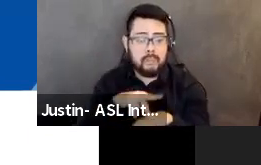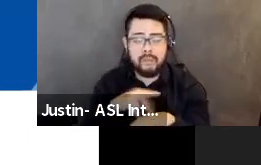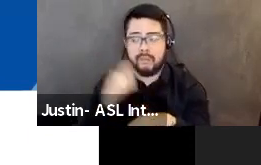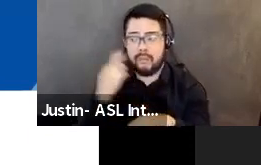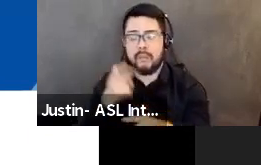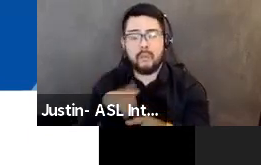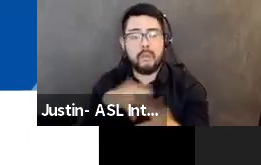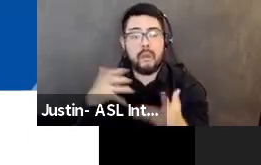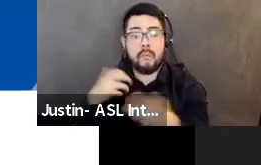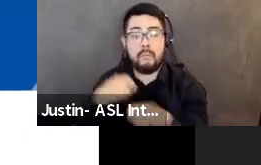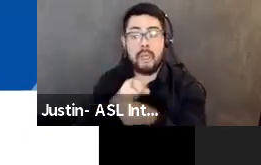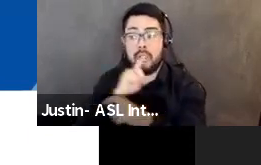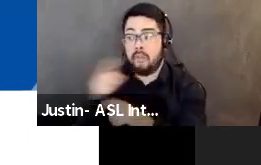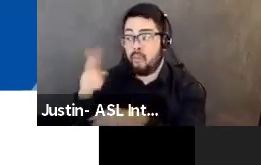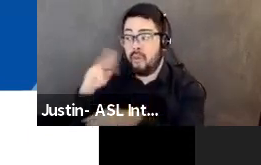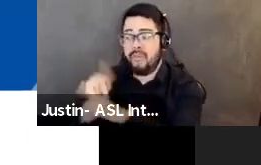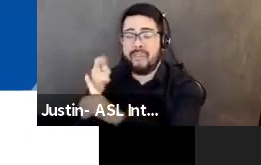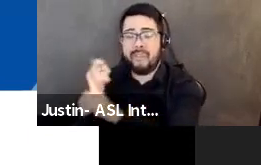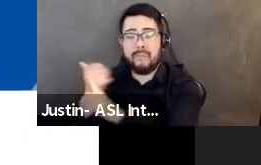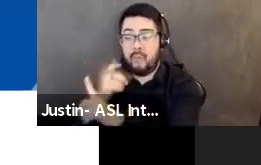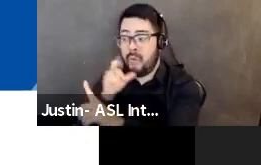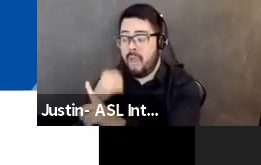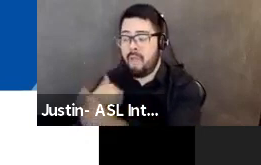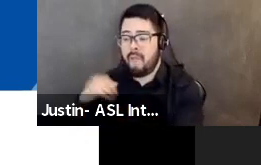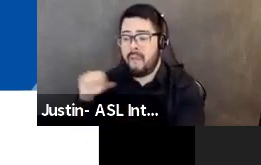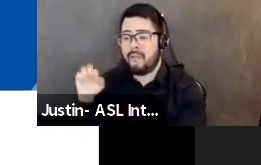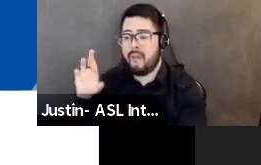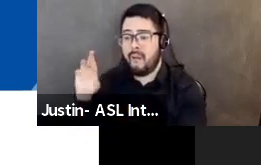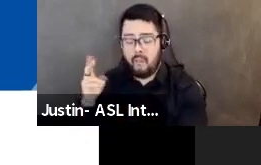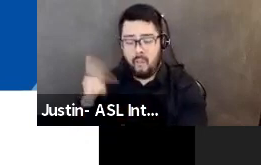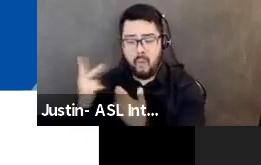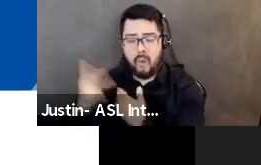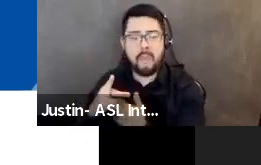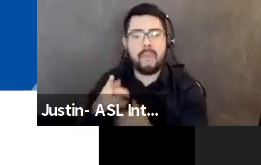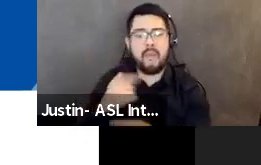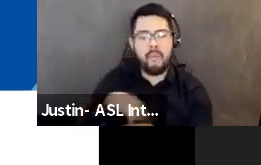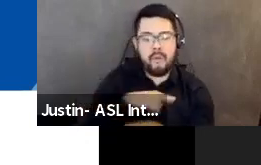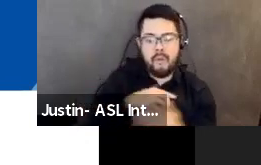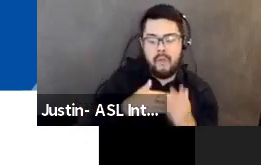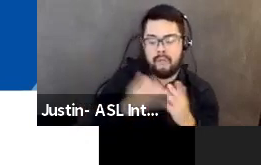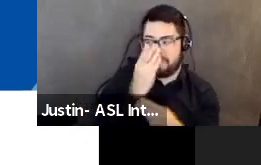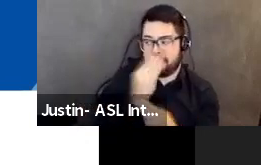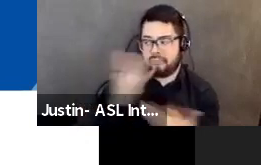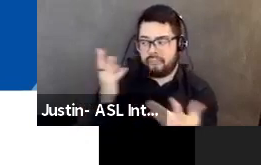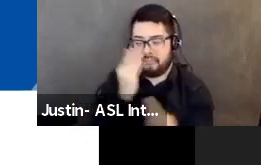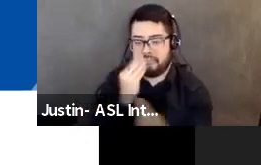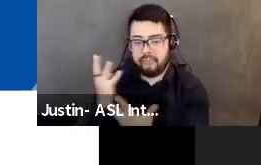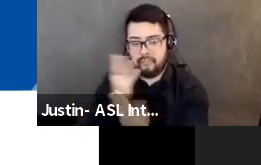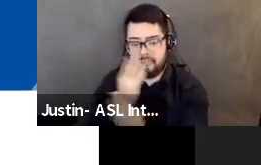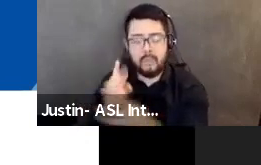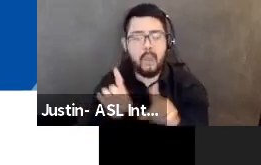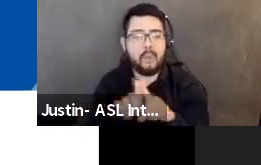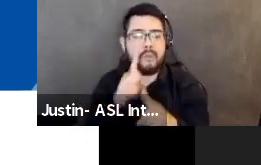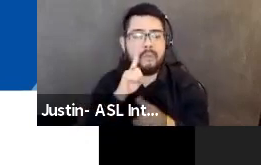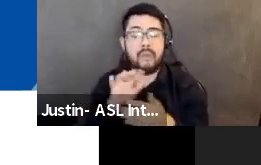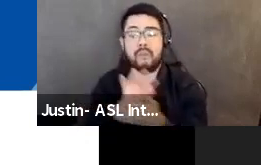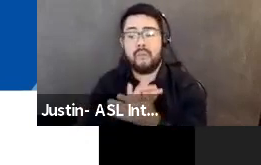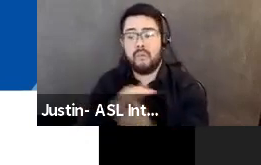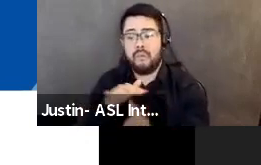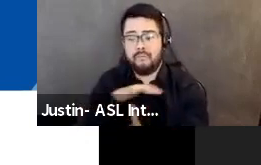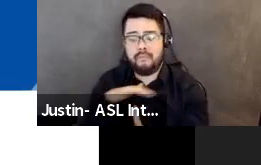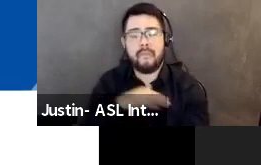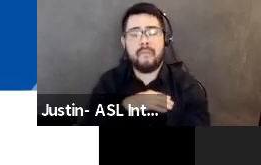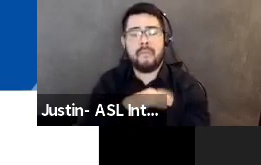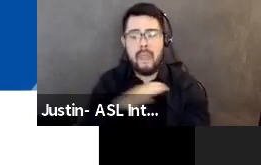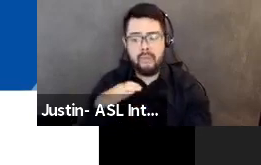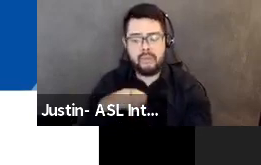that have the sr program are giving regular updates to the local school councils as well and we'll be conducting workshops with principals